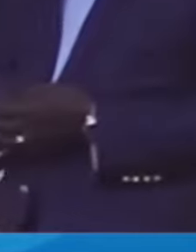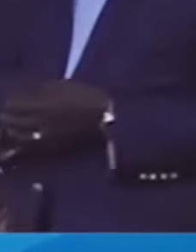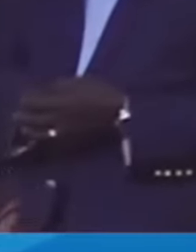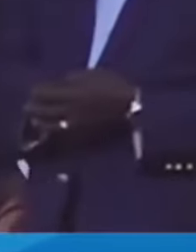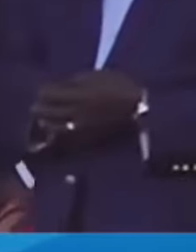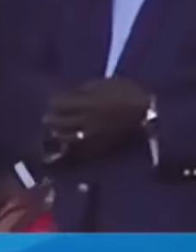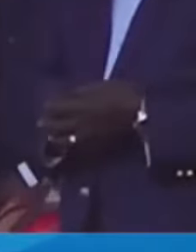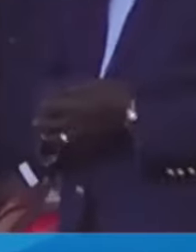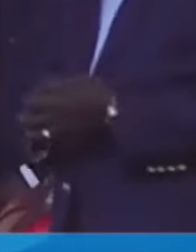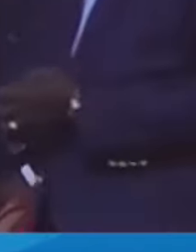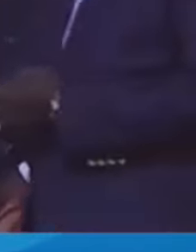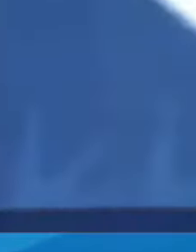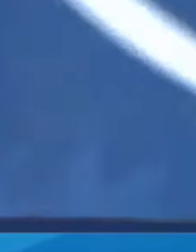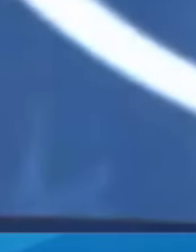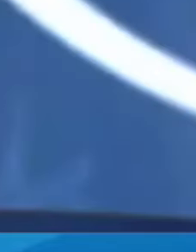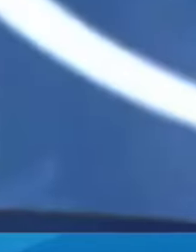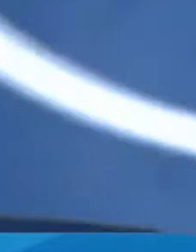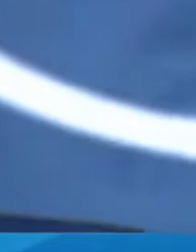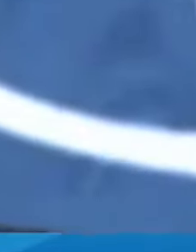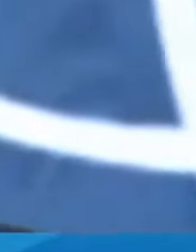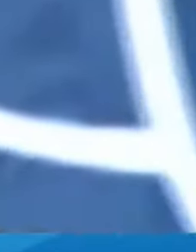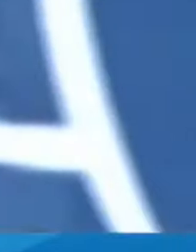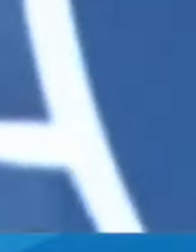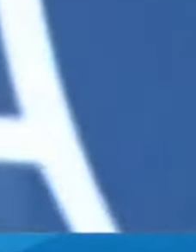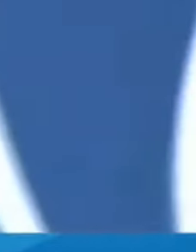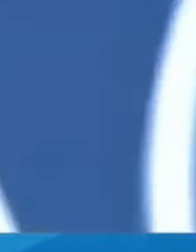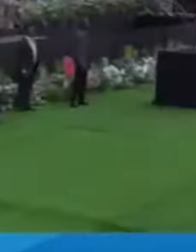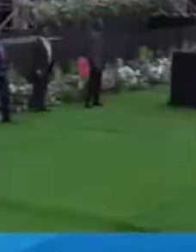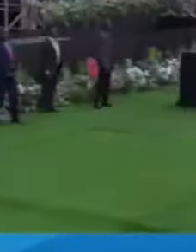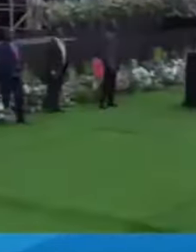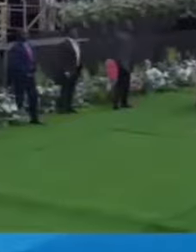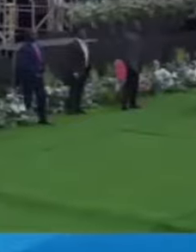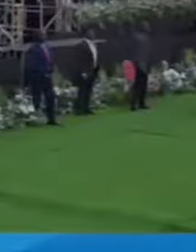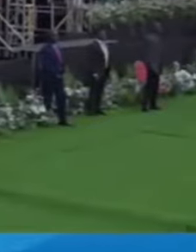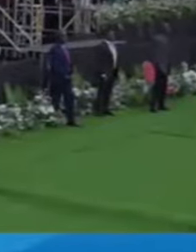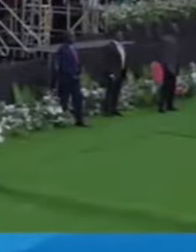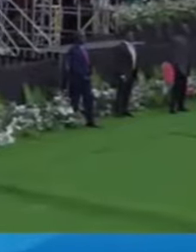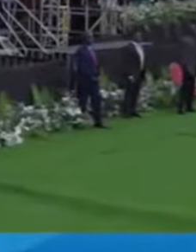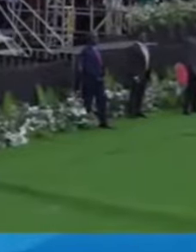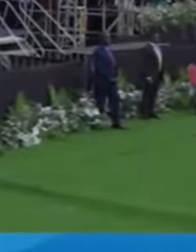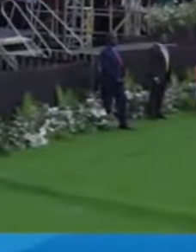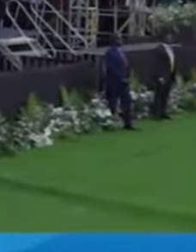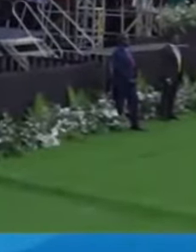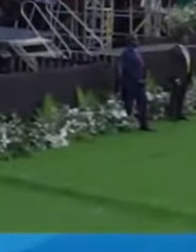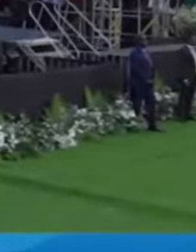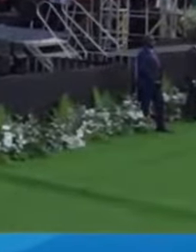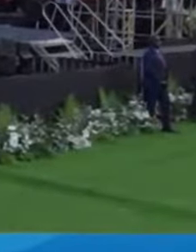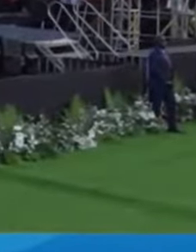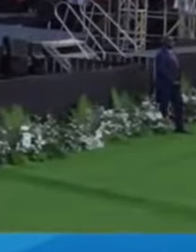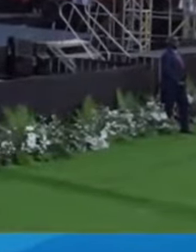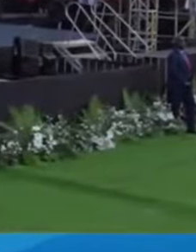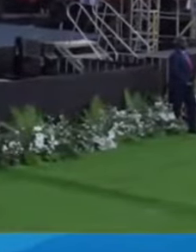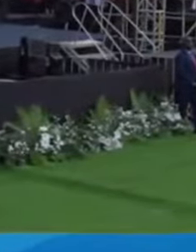see take a a me I'm matter what you